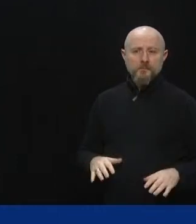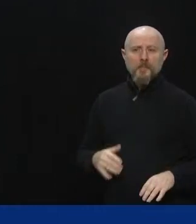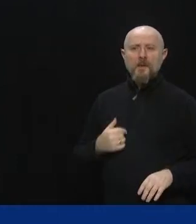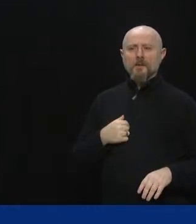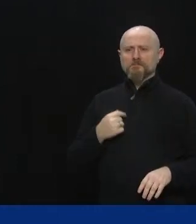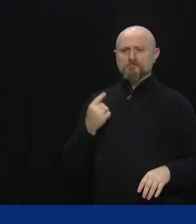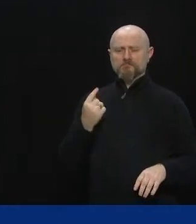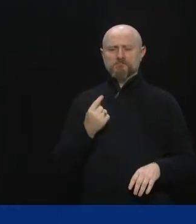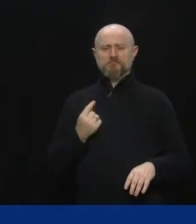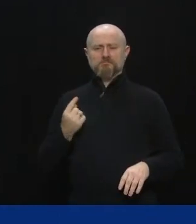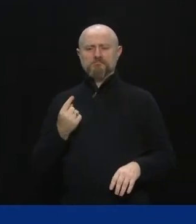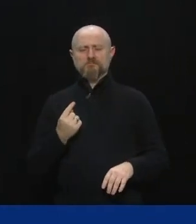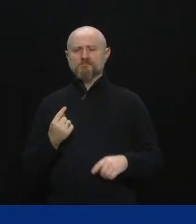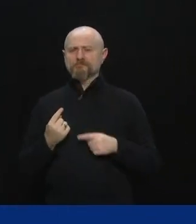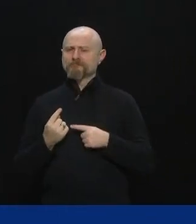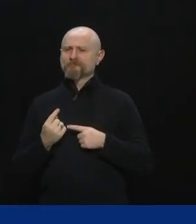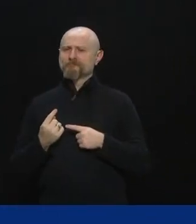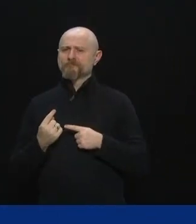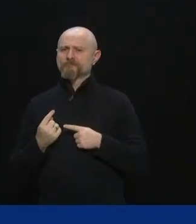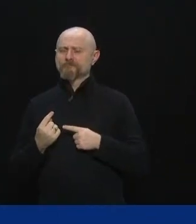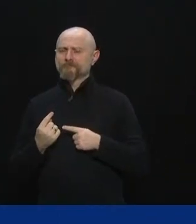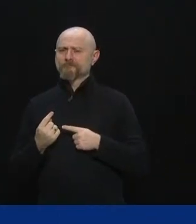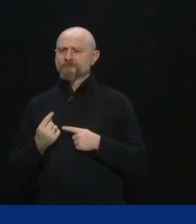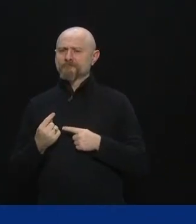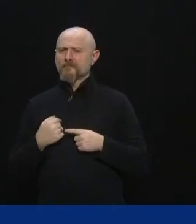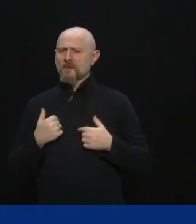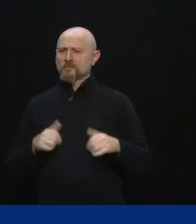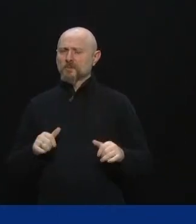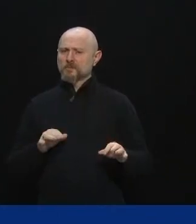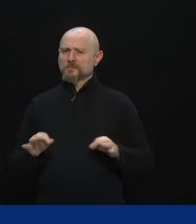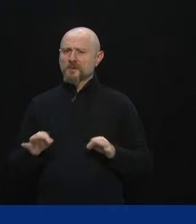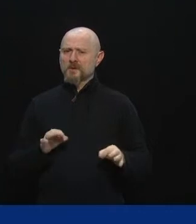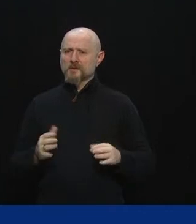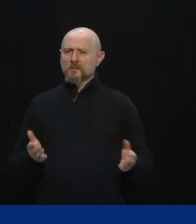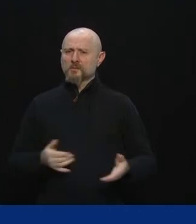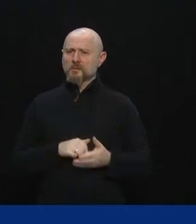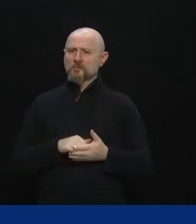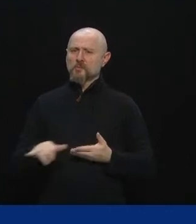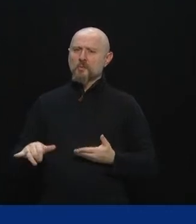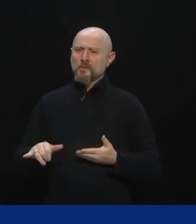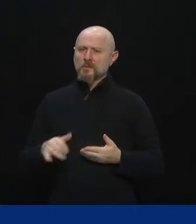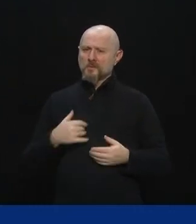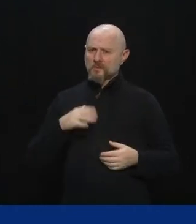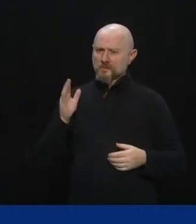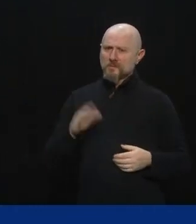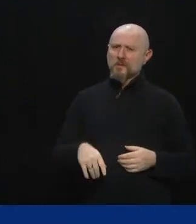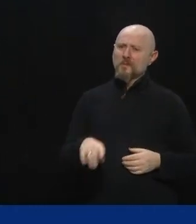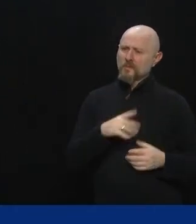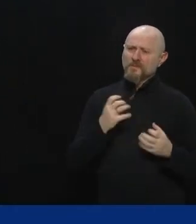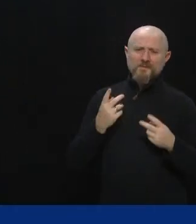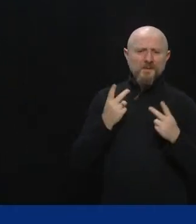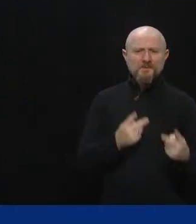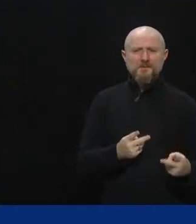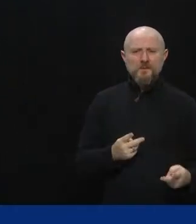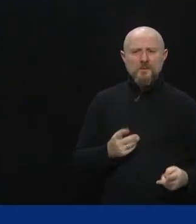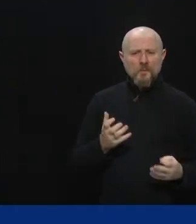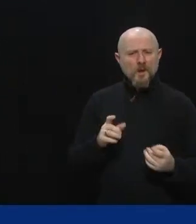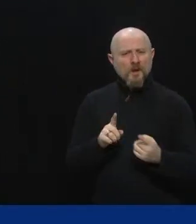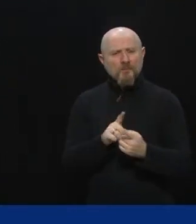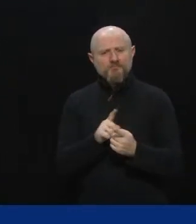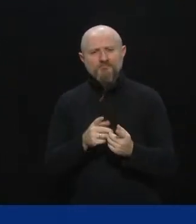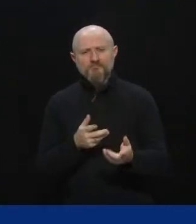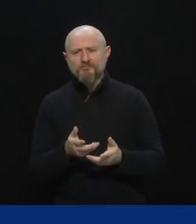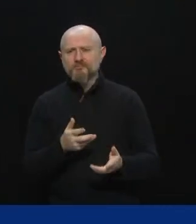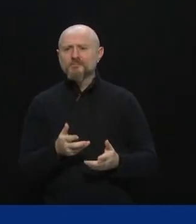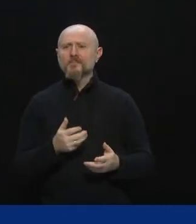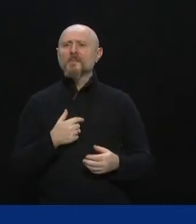I explained from our point of view here in the state of New York, we understand people need to see visitors. They need to have that loved one actually monitor what's going on and